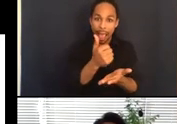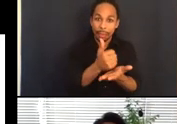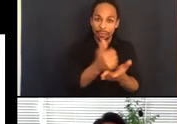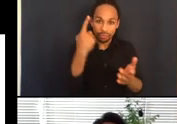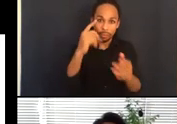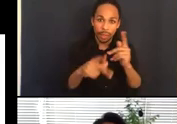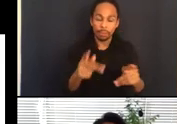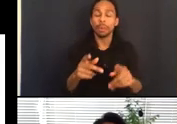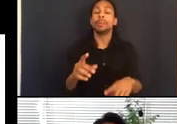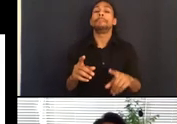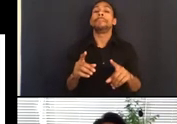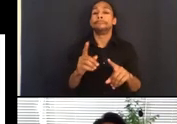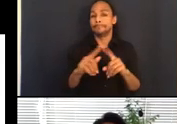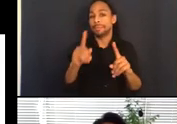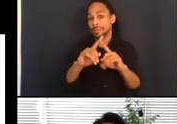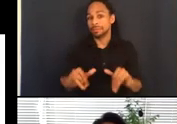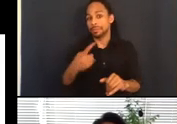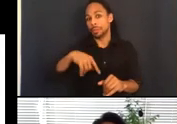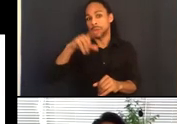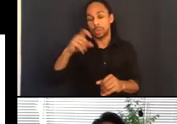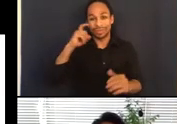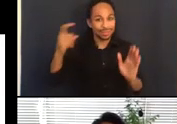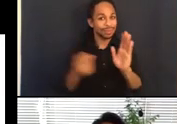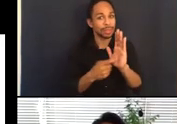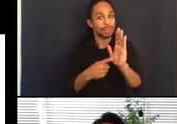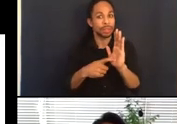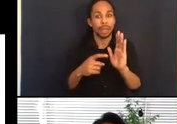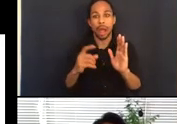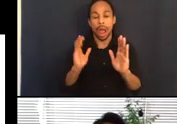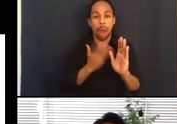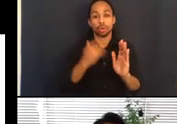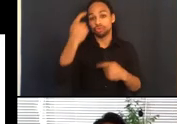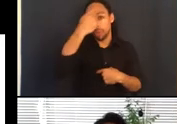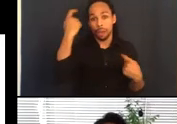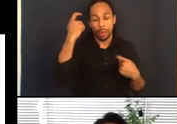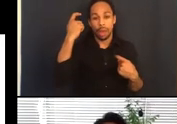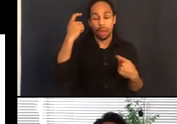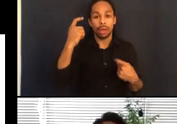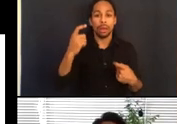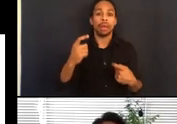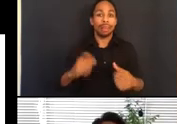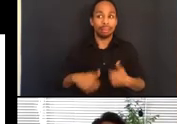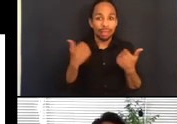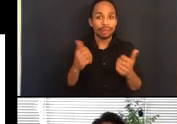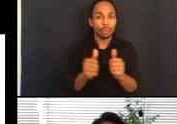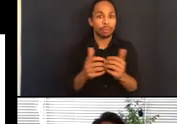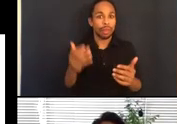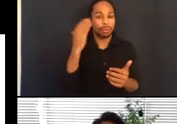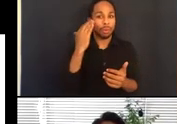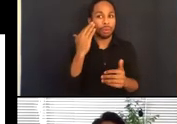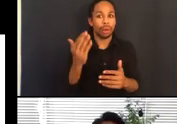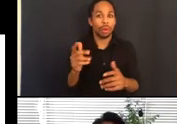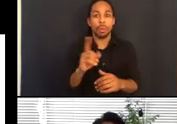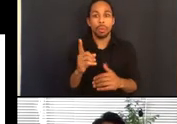is really addressing the trauma now that's starting to begin, living without knowing where the next meal will come from, where the